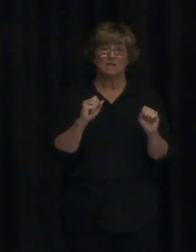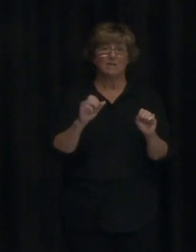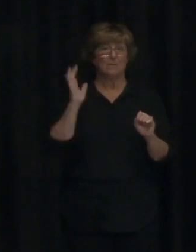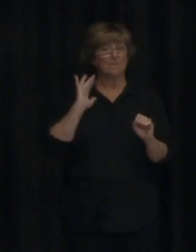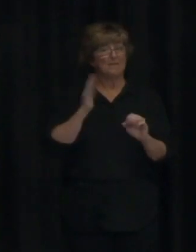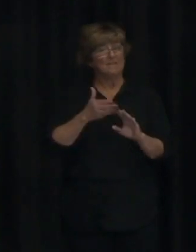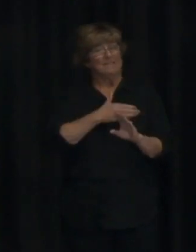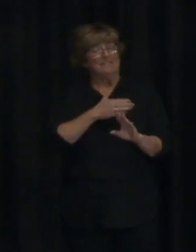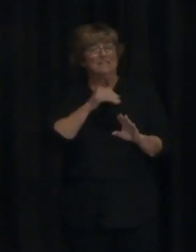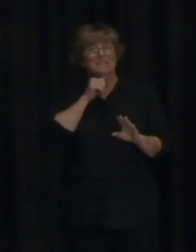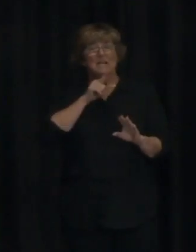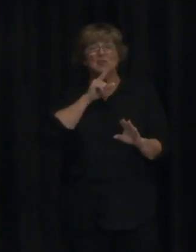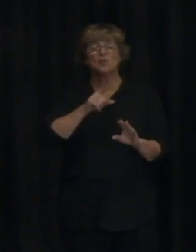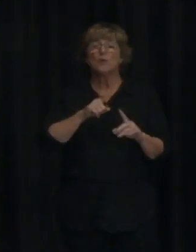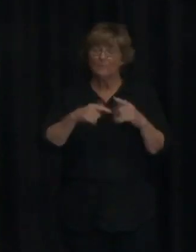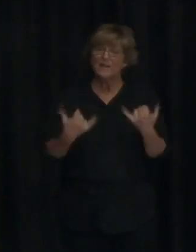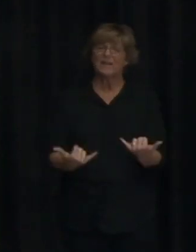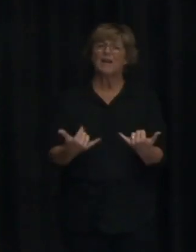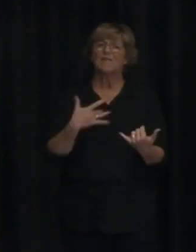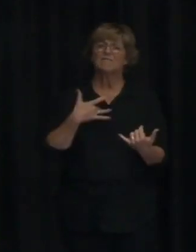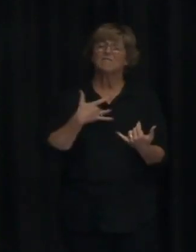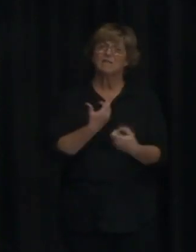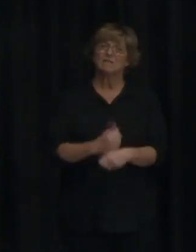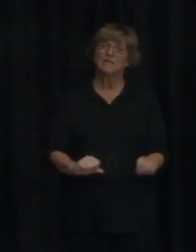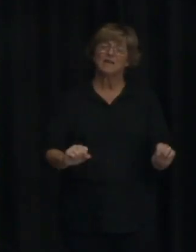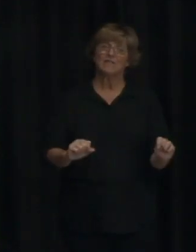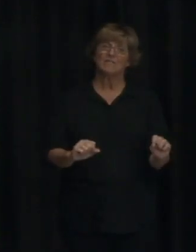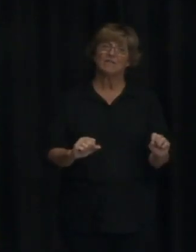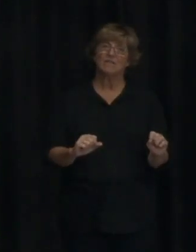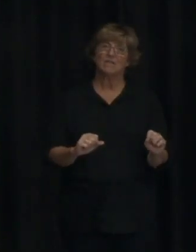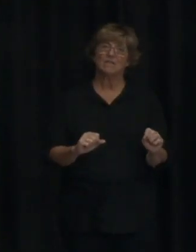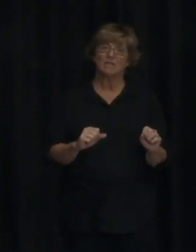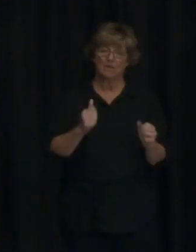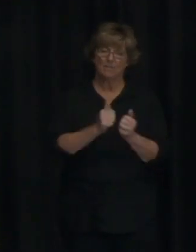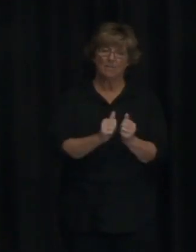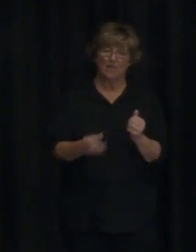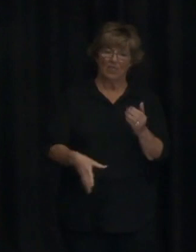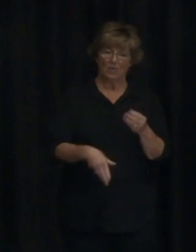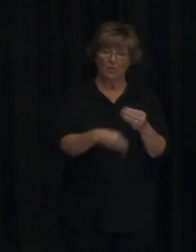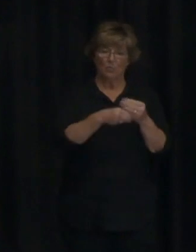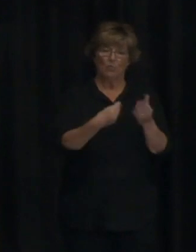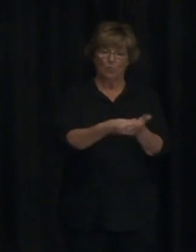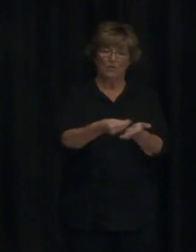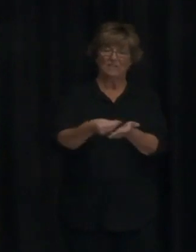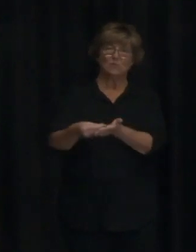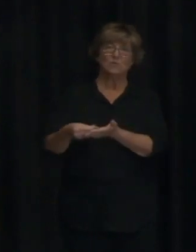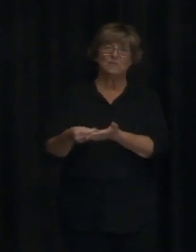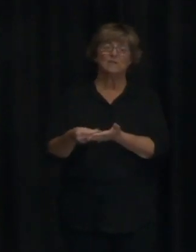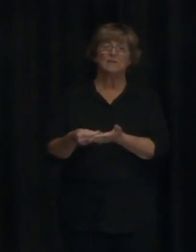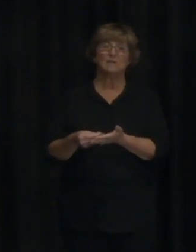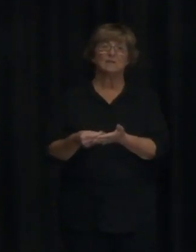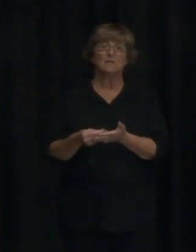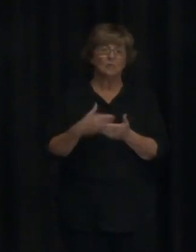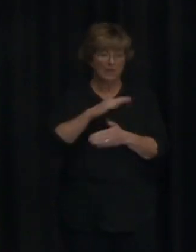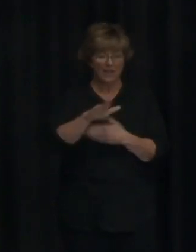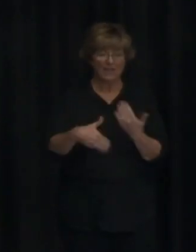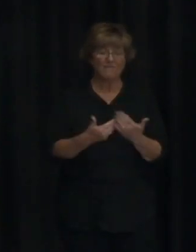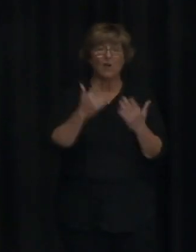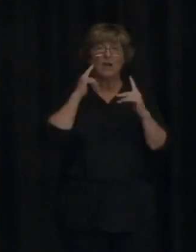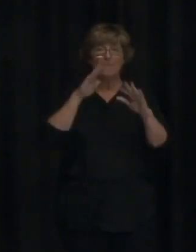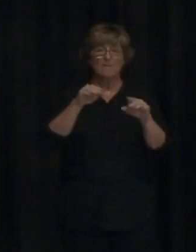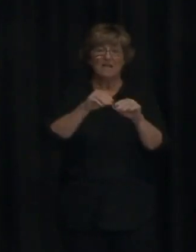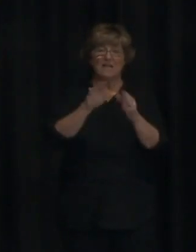afforded on the basis of not having these additional resources and flexibilities. So we have all the expectations that